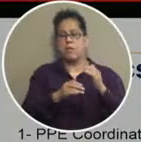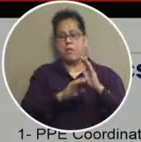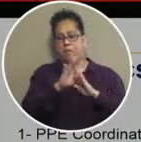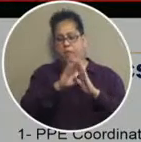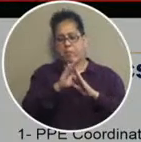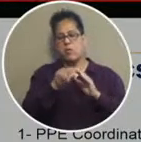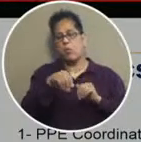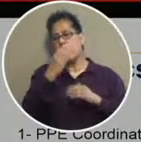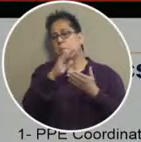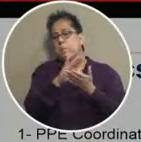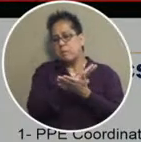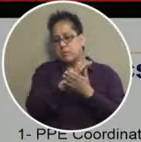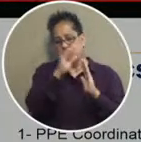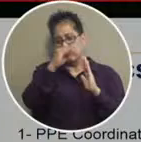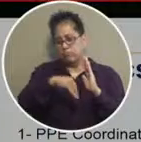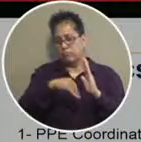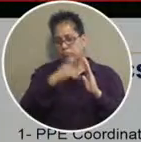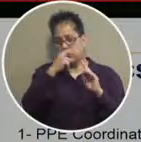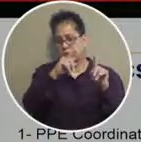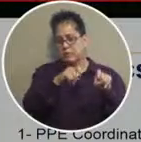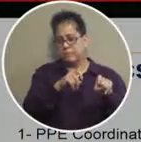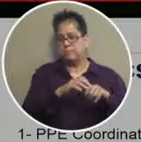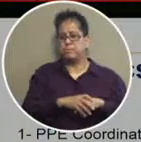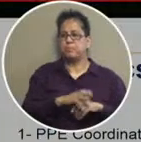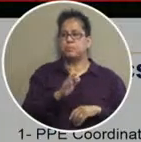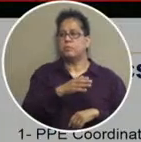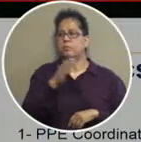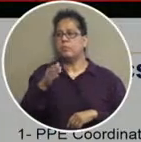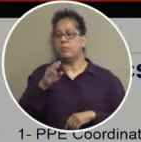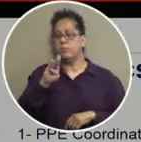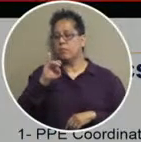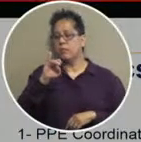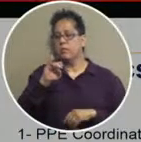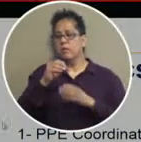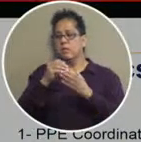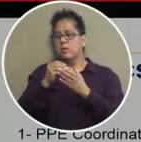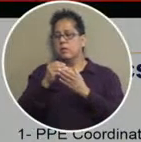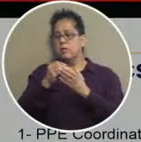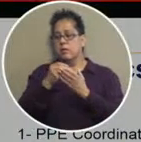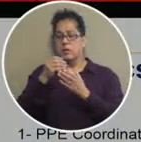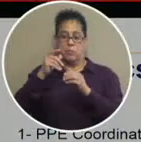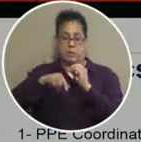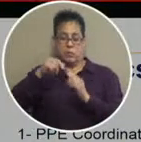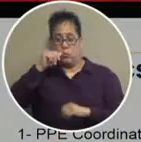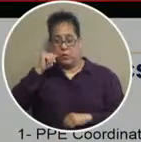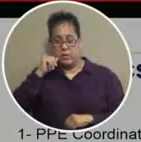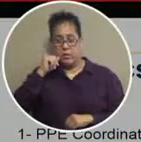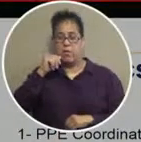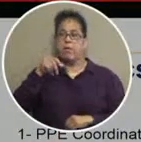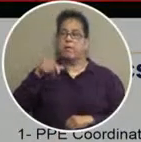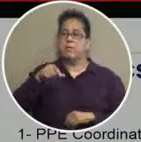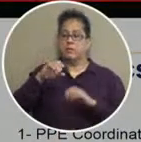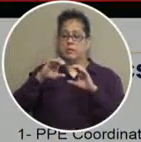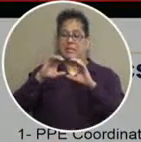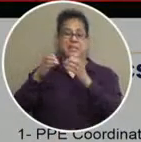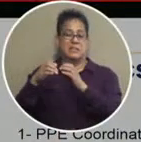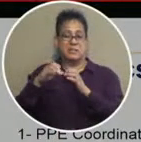paper for private sector testing. Another initiative is through Bio El Paso Juarez, our binational medical device cluster